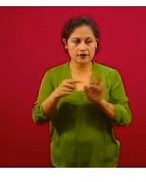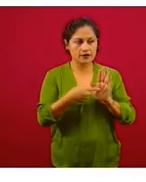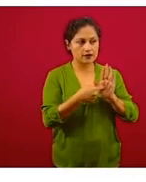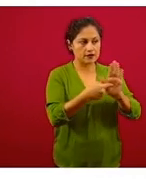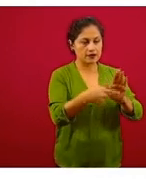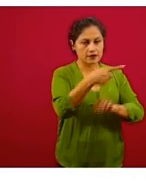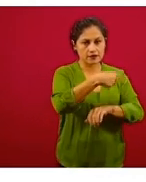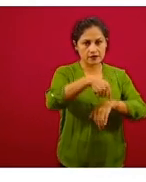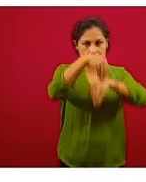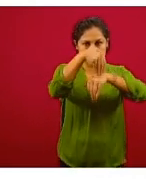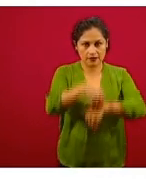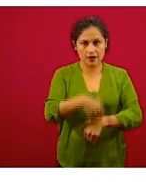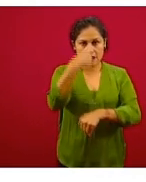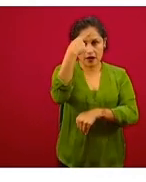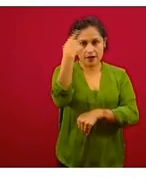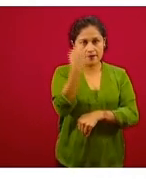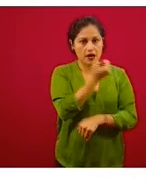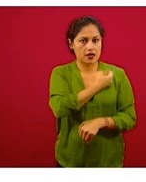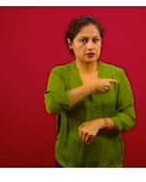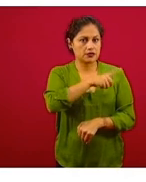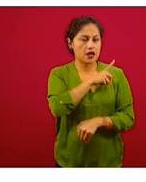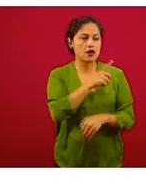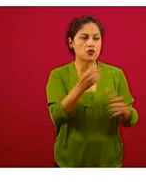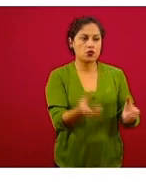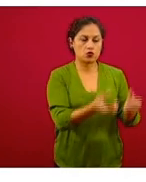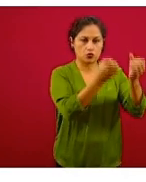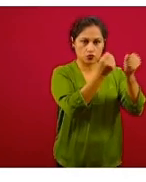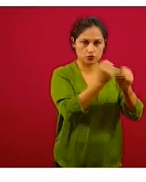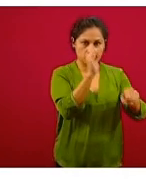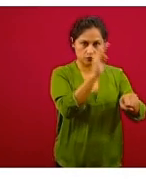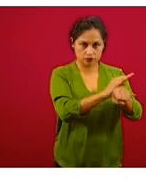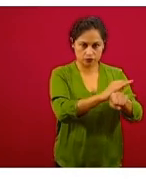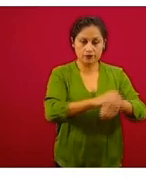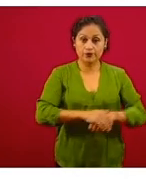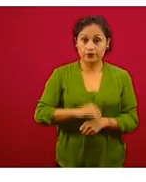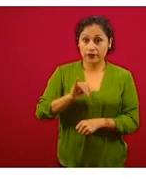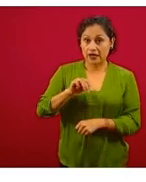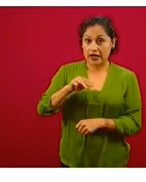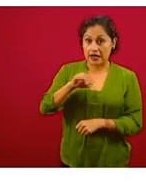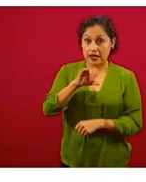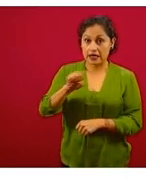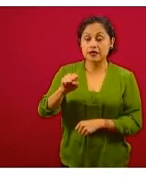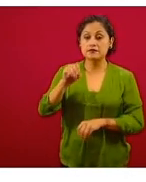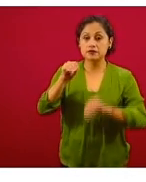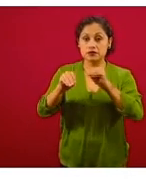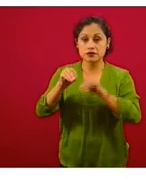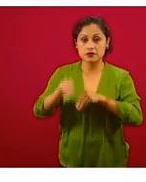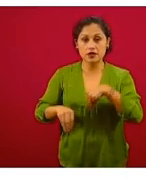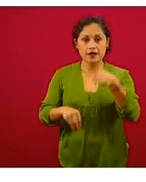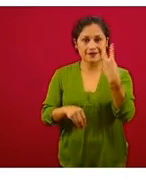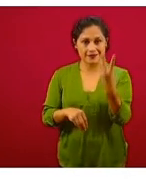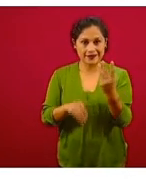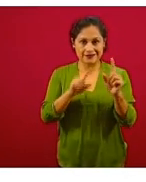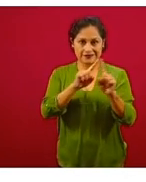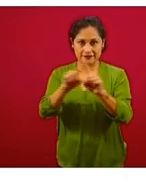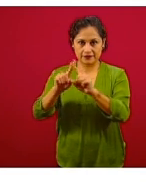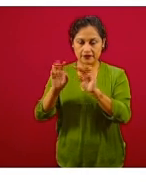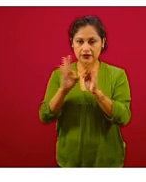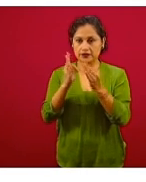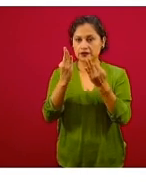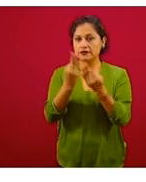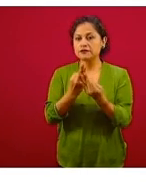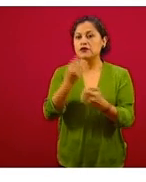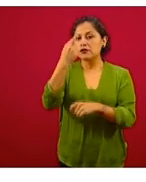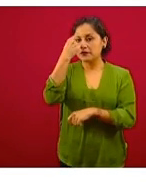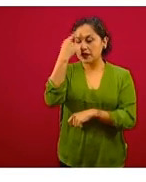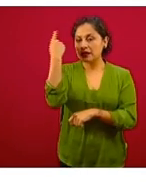we explain to them all of the different protocols to ensure their safety and their health. IMSS